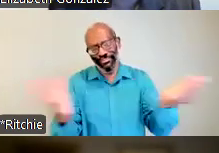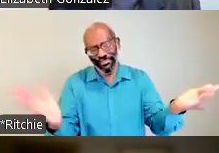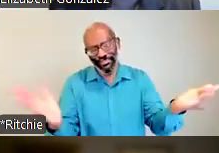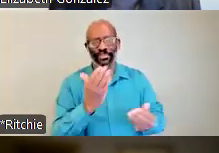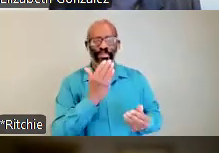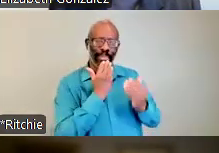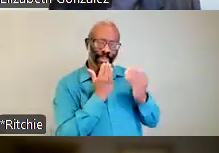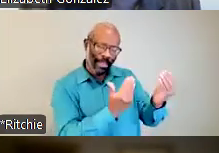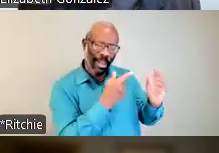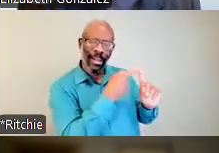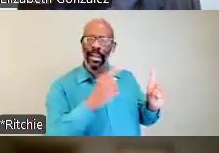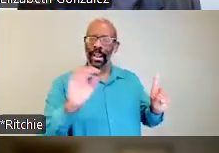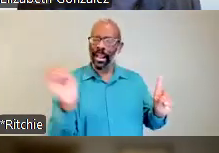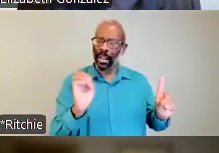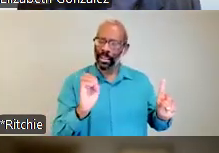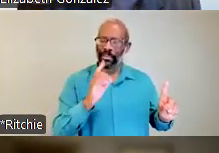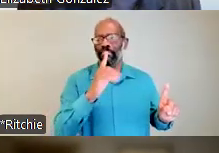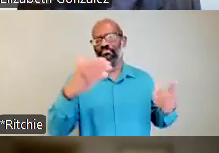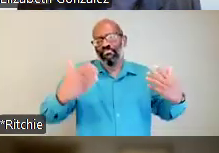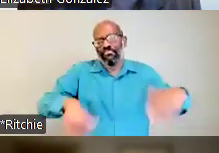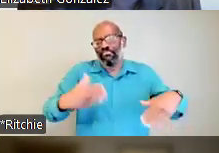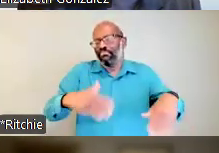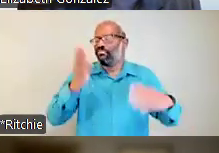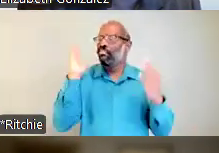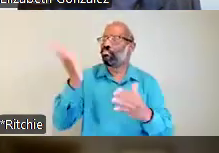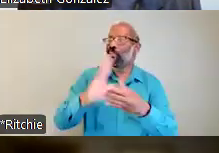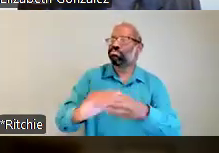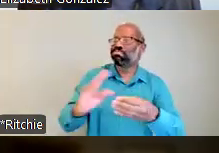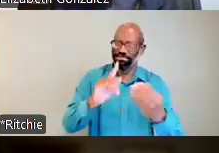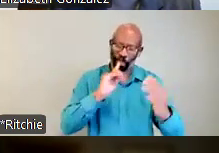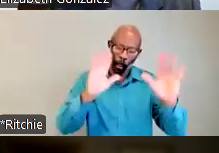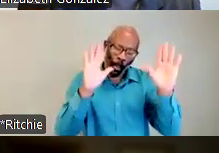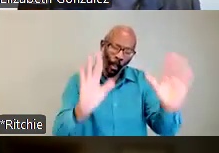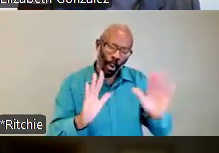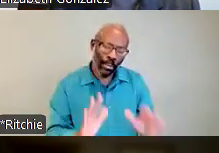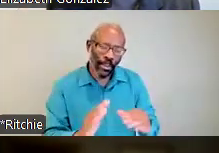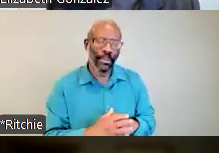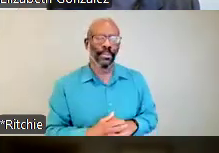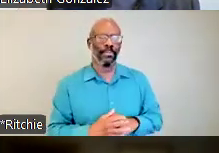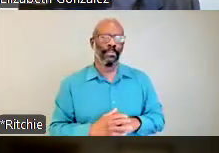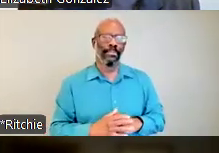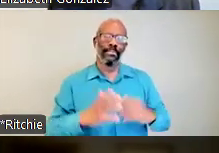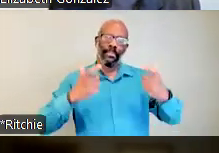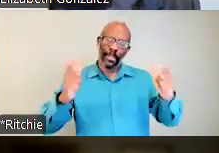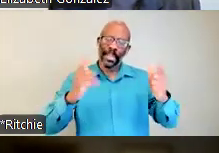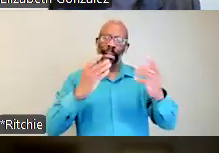and also a big thank you to our wonderful language justice interpreting team.